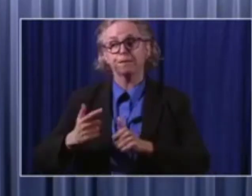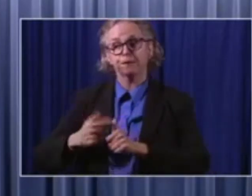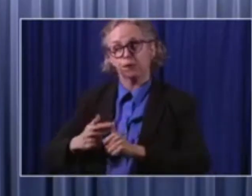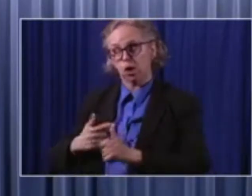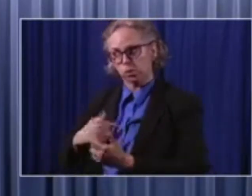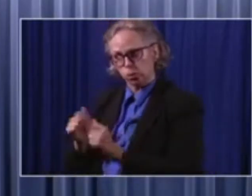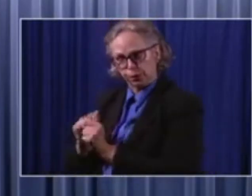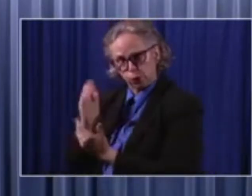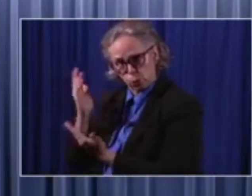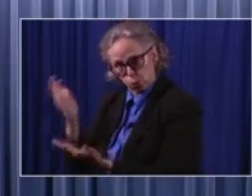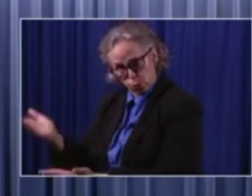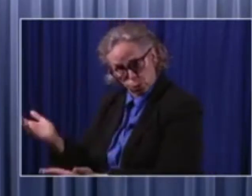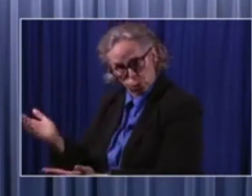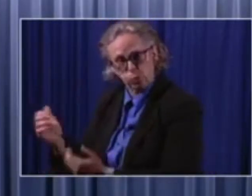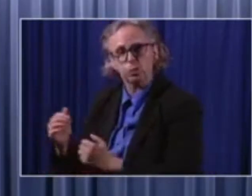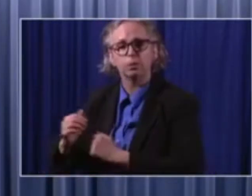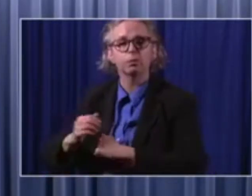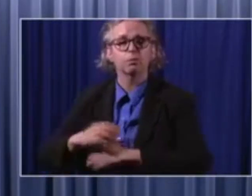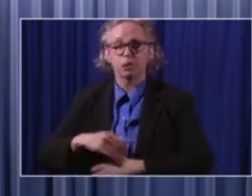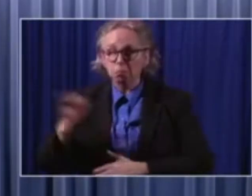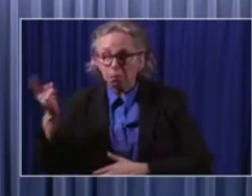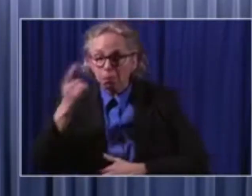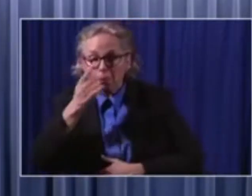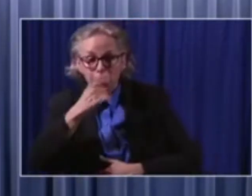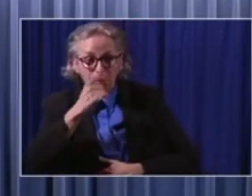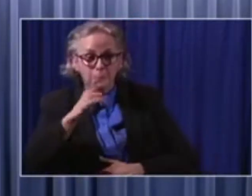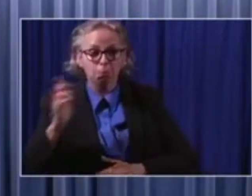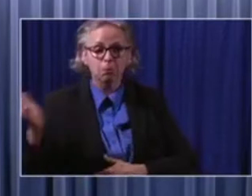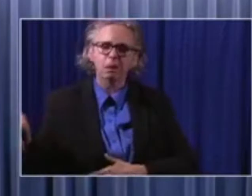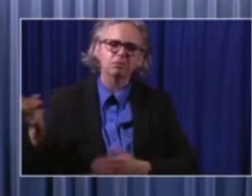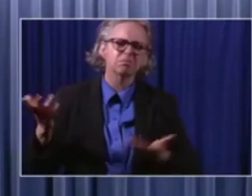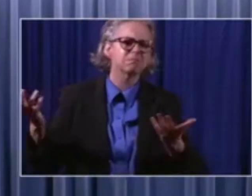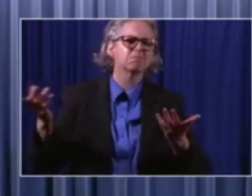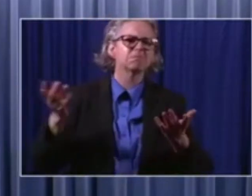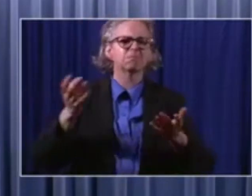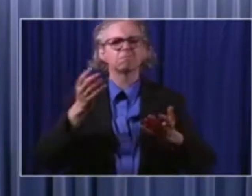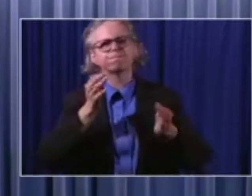what changes there have been, I wonder if you could just describe for us